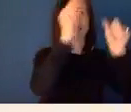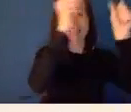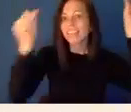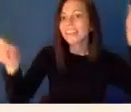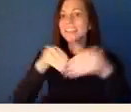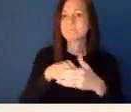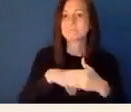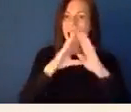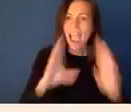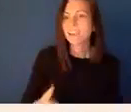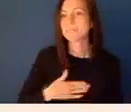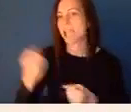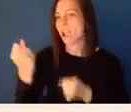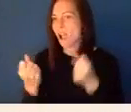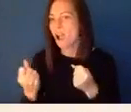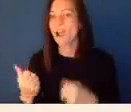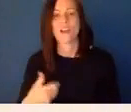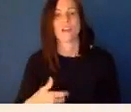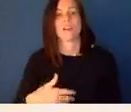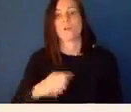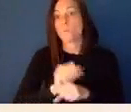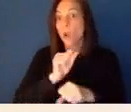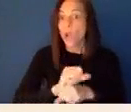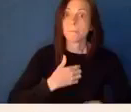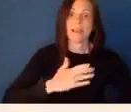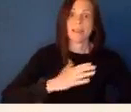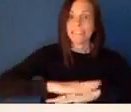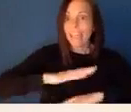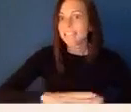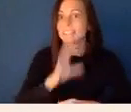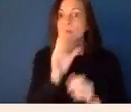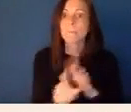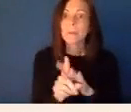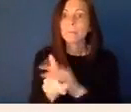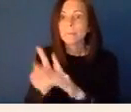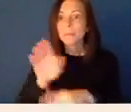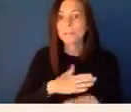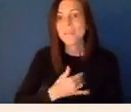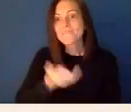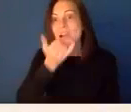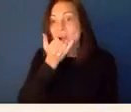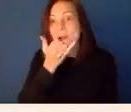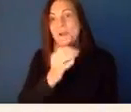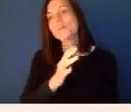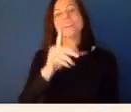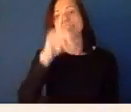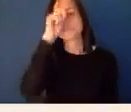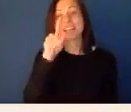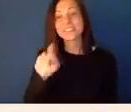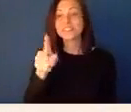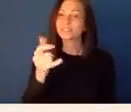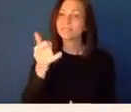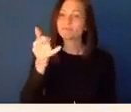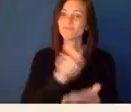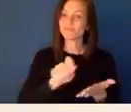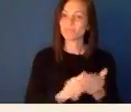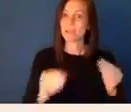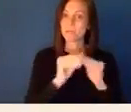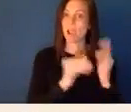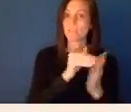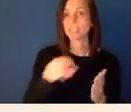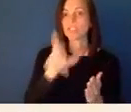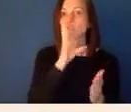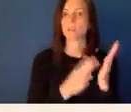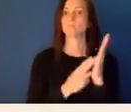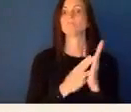I can stick them at work on my desk. I'll make them pop up as reminders on my phone because the more you write it down, the more you'll stay true to the fact that you want to